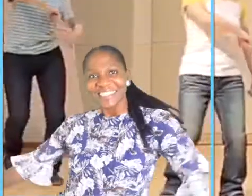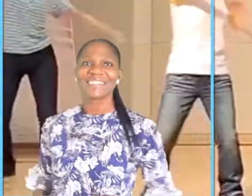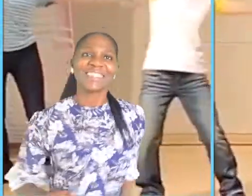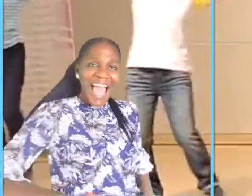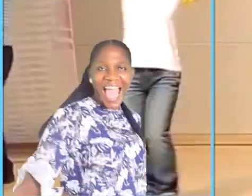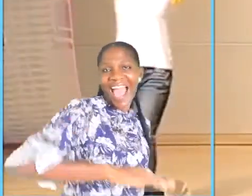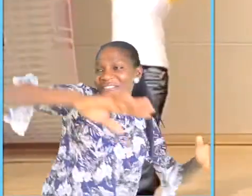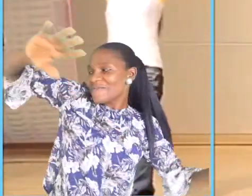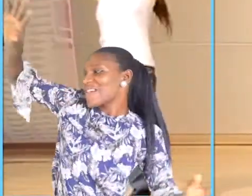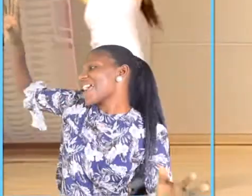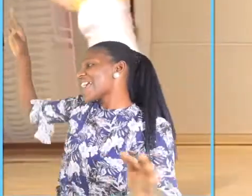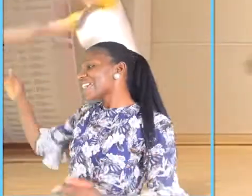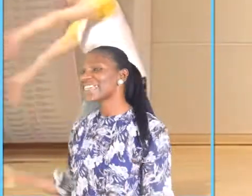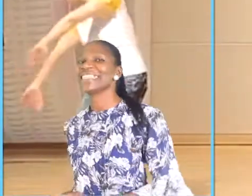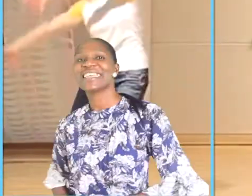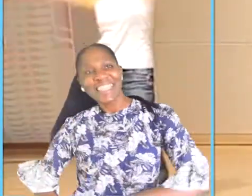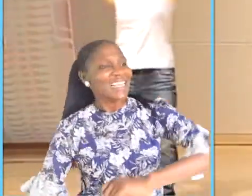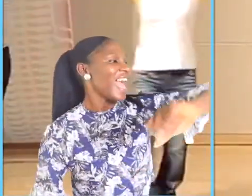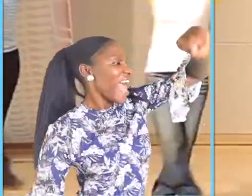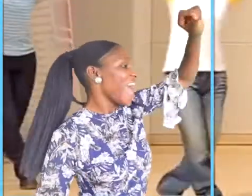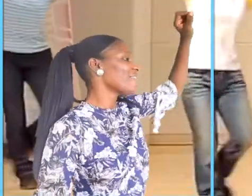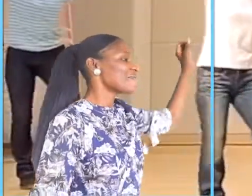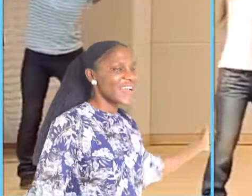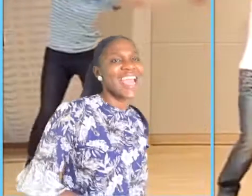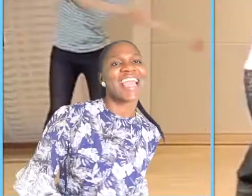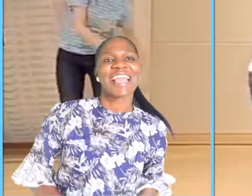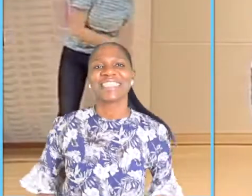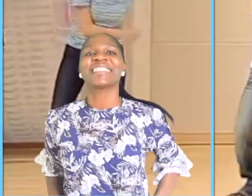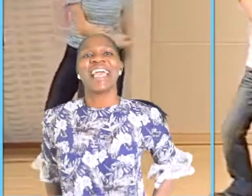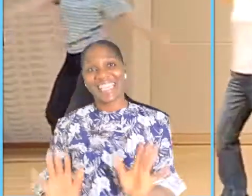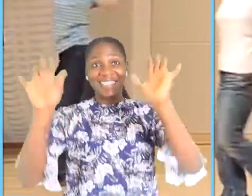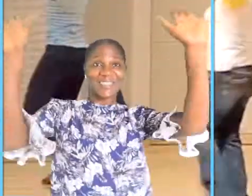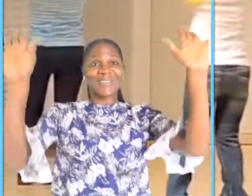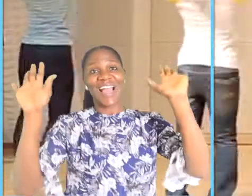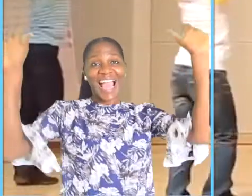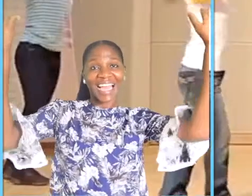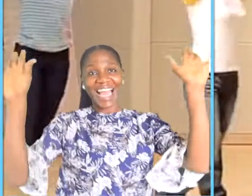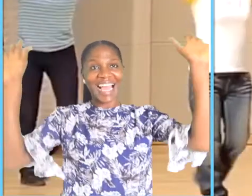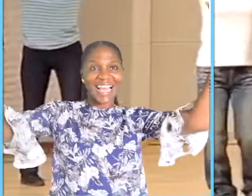Every praise is to our God.